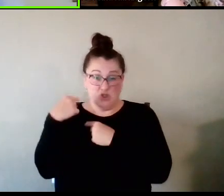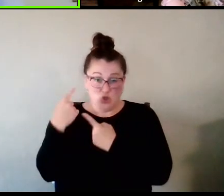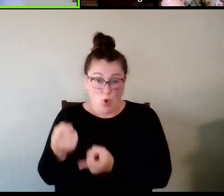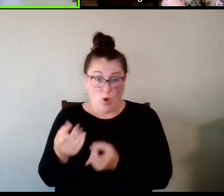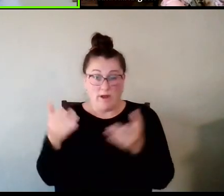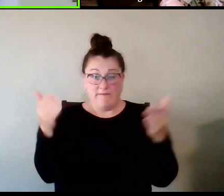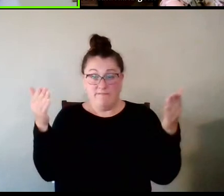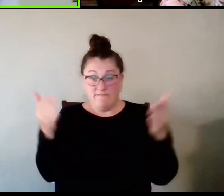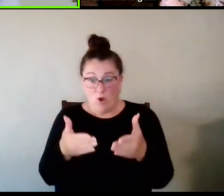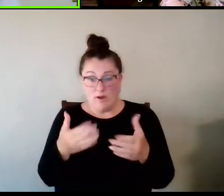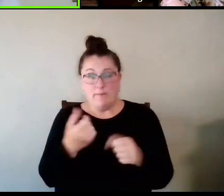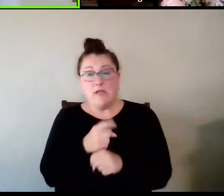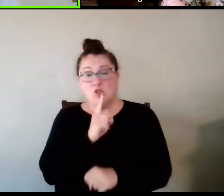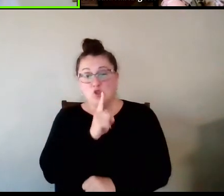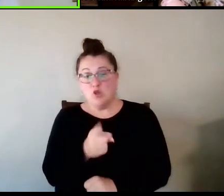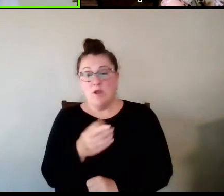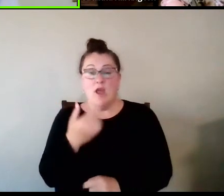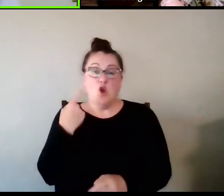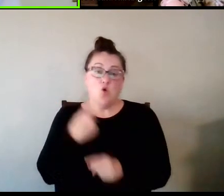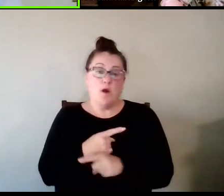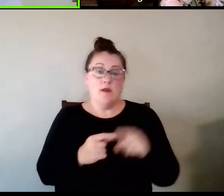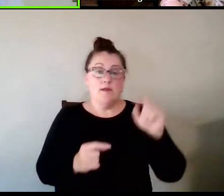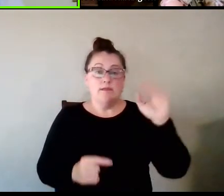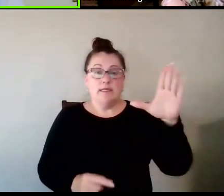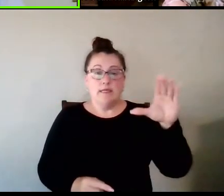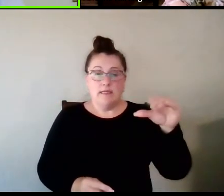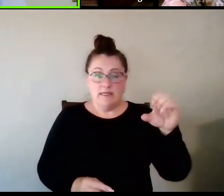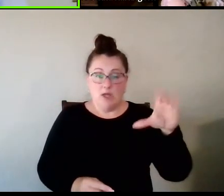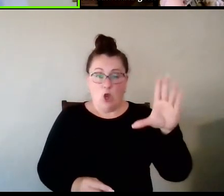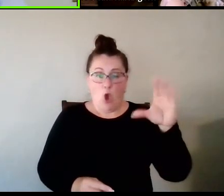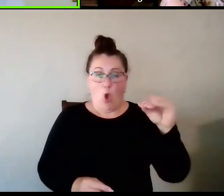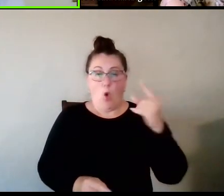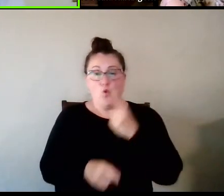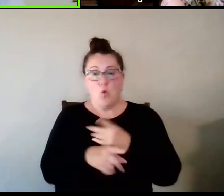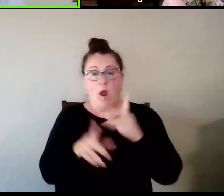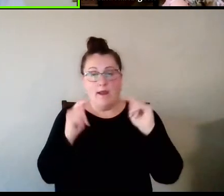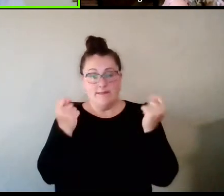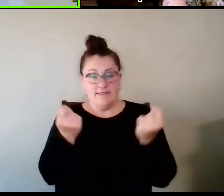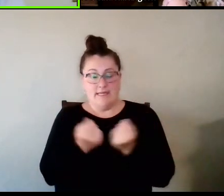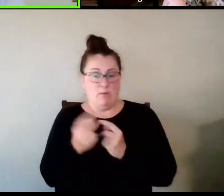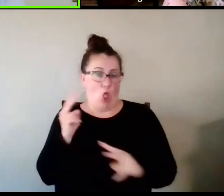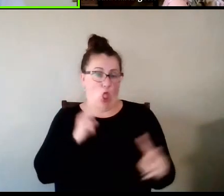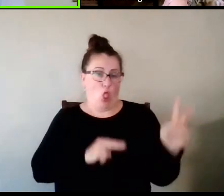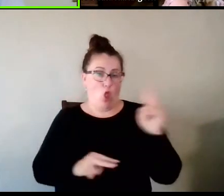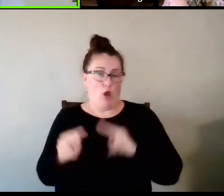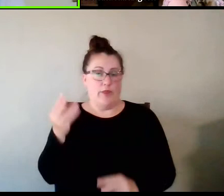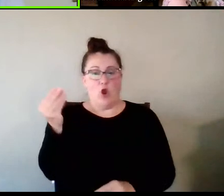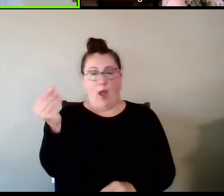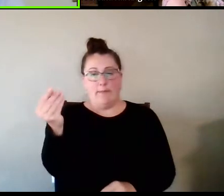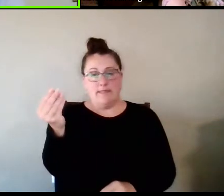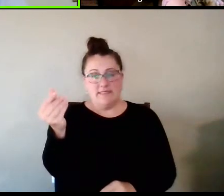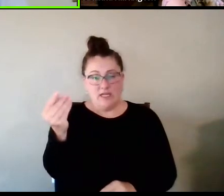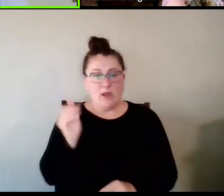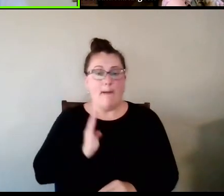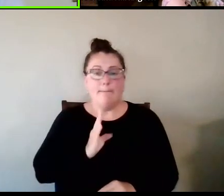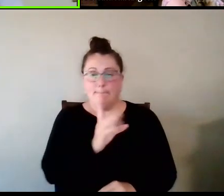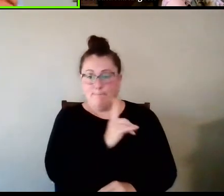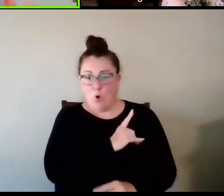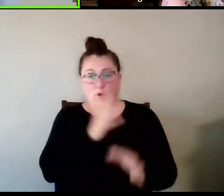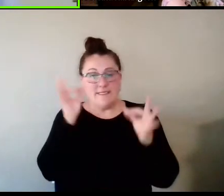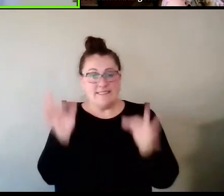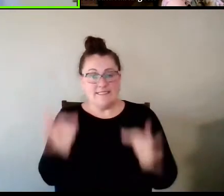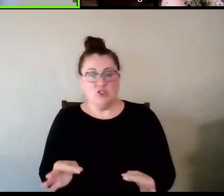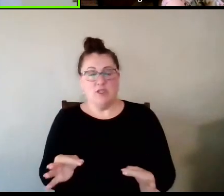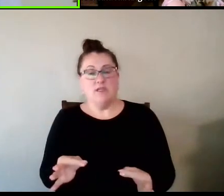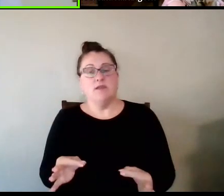were making sure you have the right CEO and the right team. Of course, we have to look at their compensation because that's a board decision. Making sure